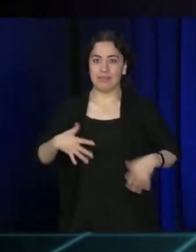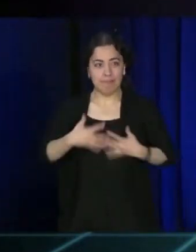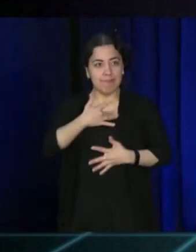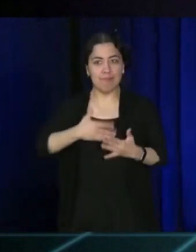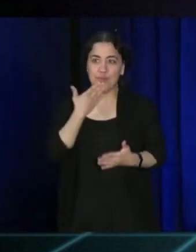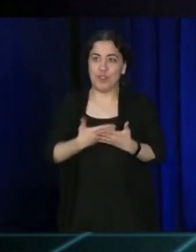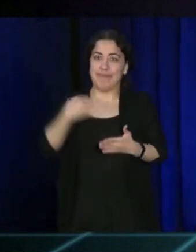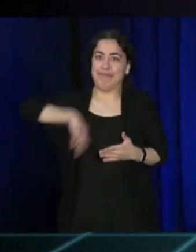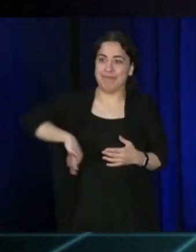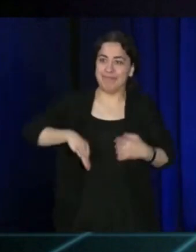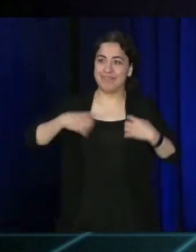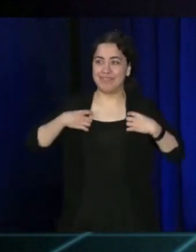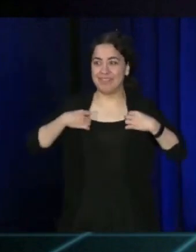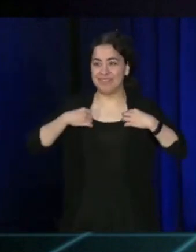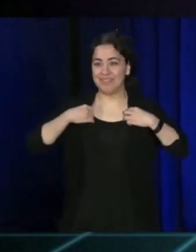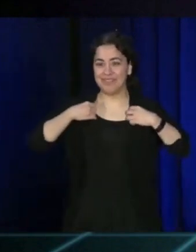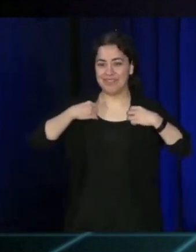Yeah.